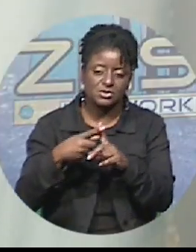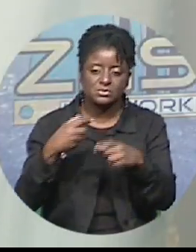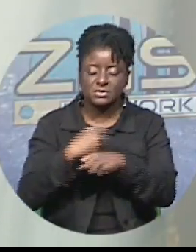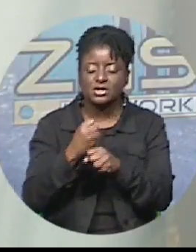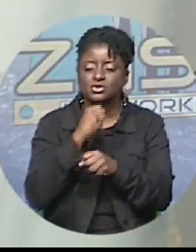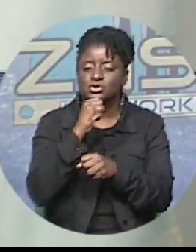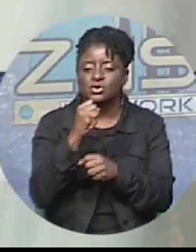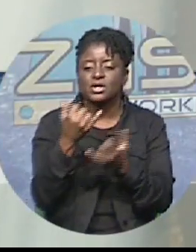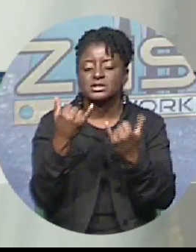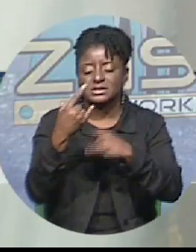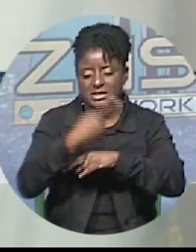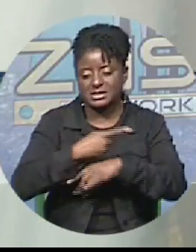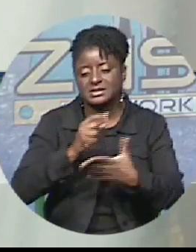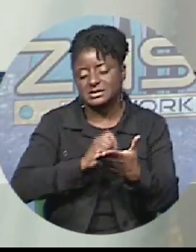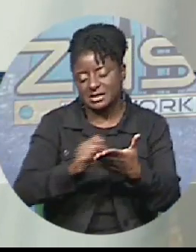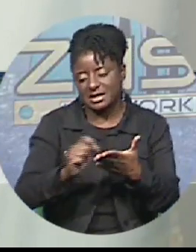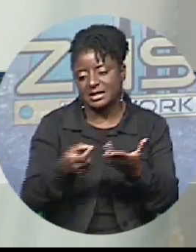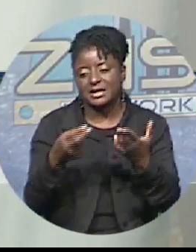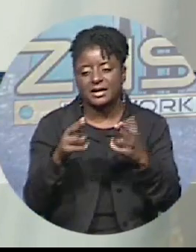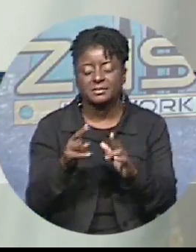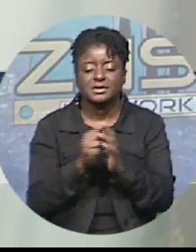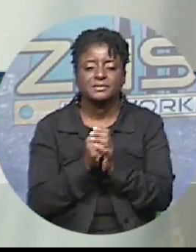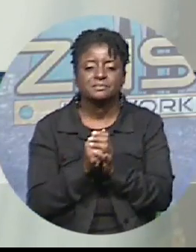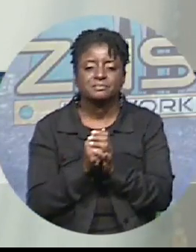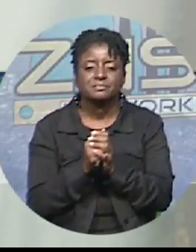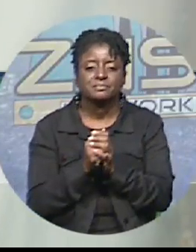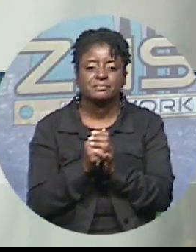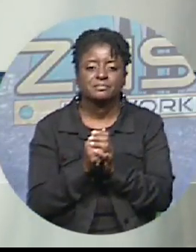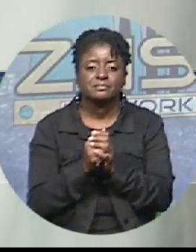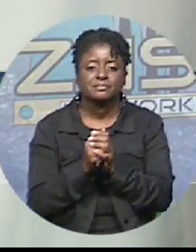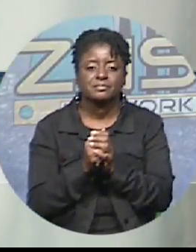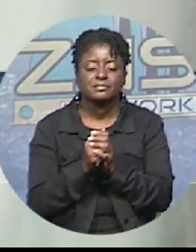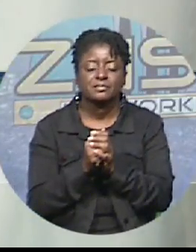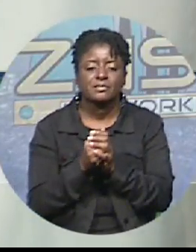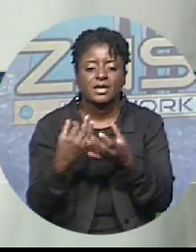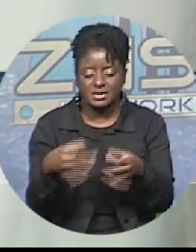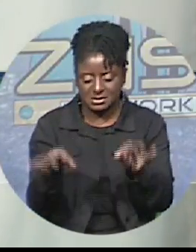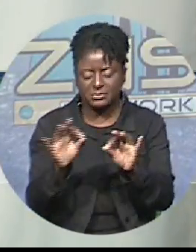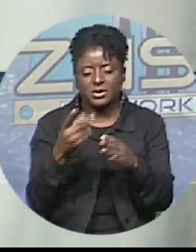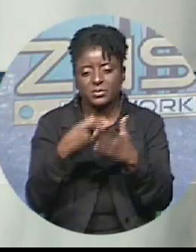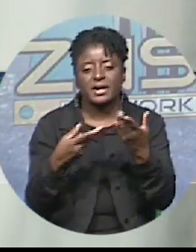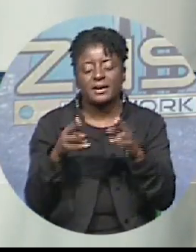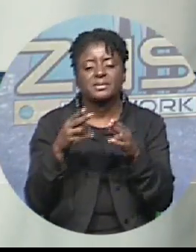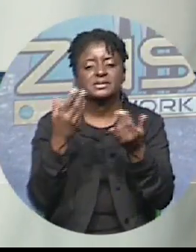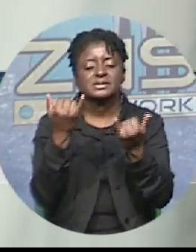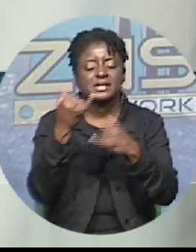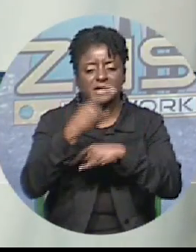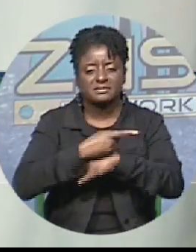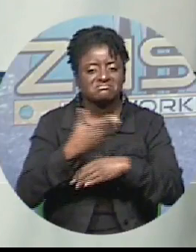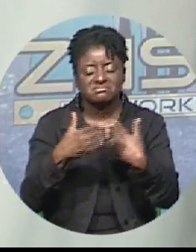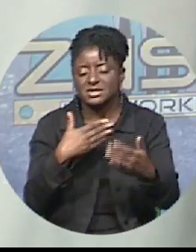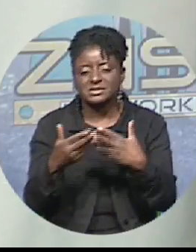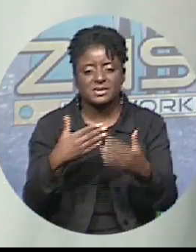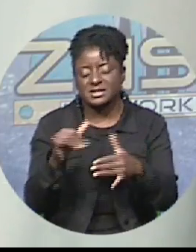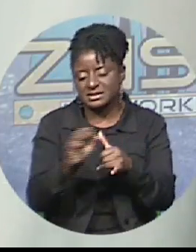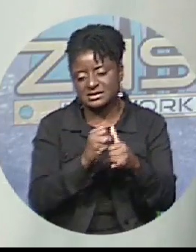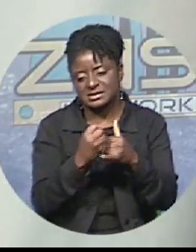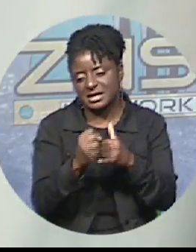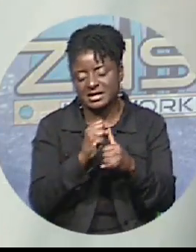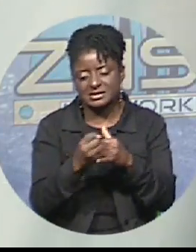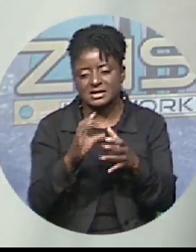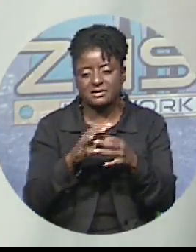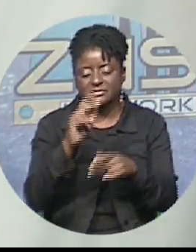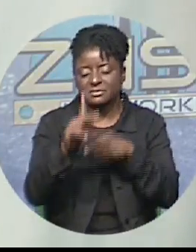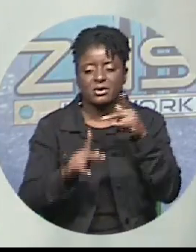very important what is happening today, because it doesn't matter the size of the population, the size of the country. What we're